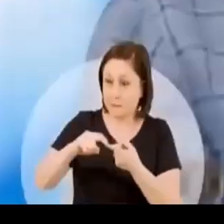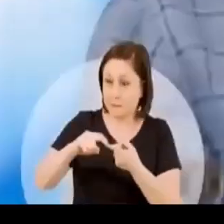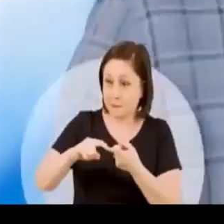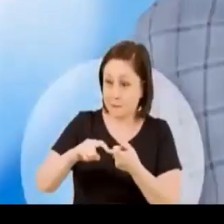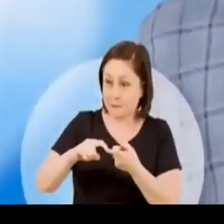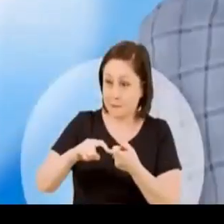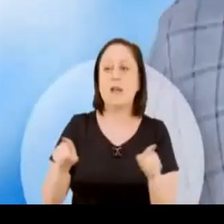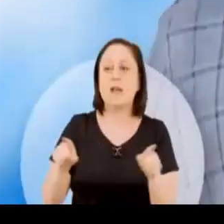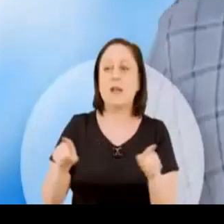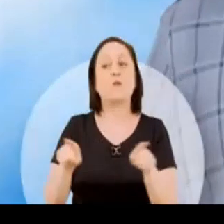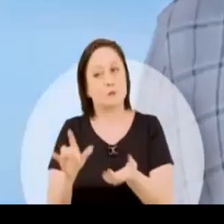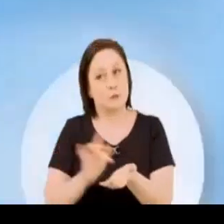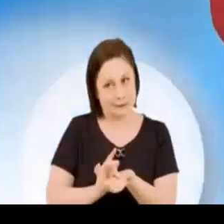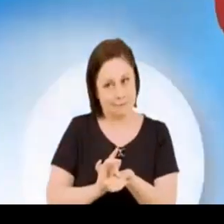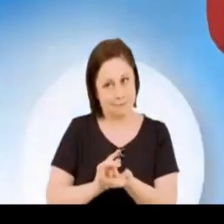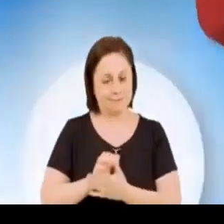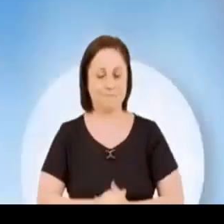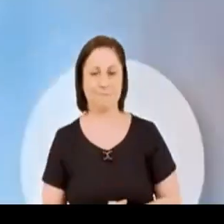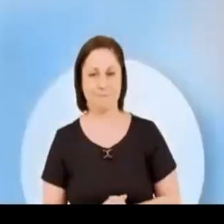and medication.